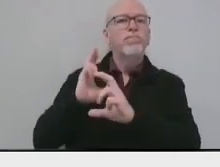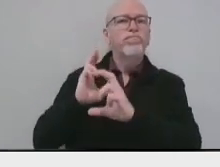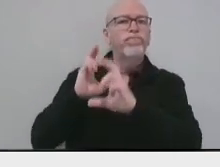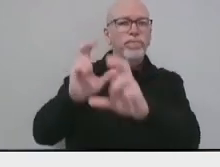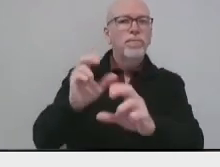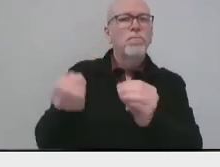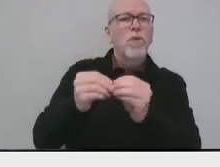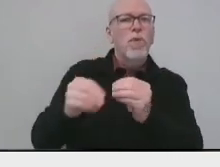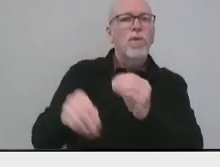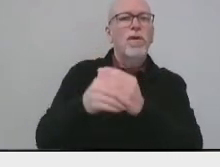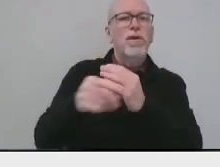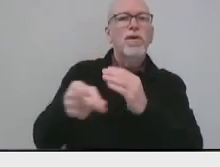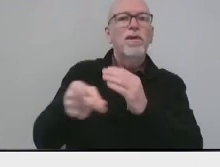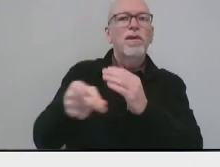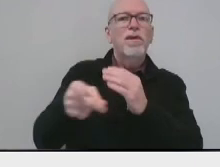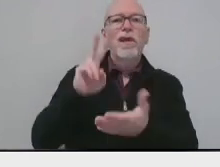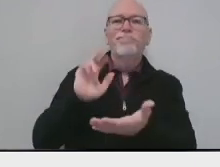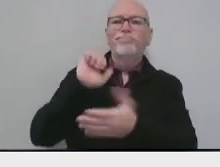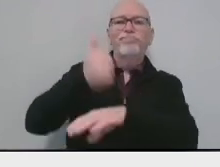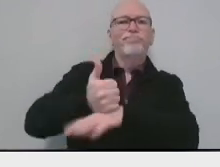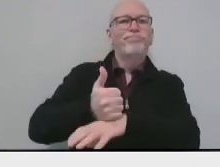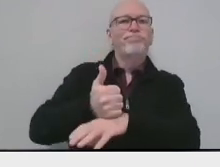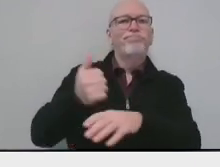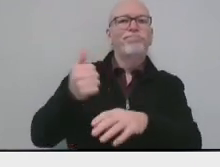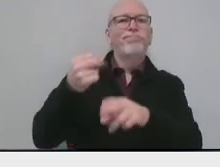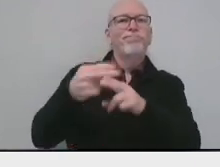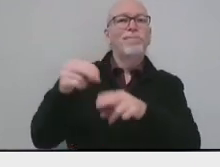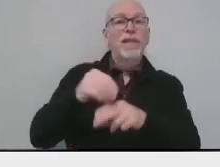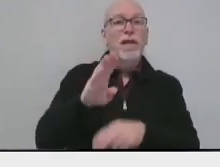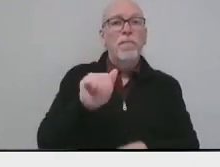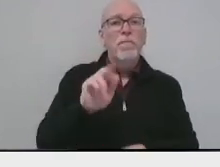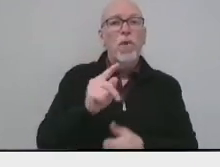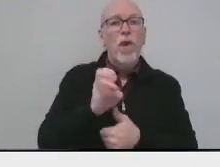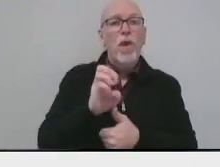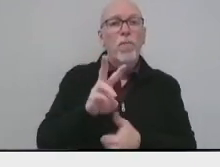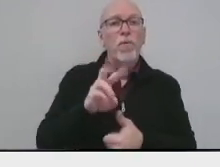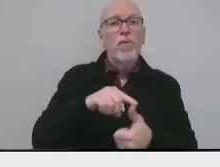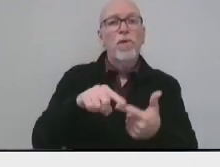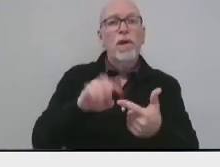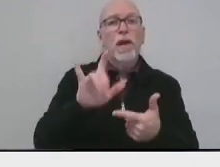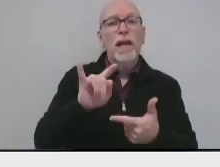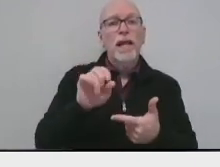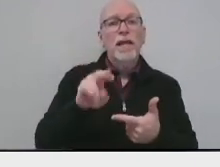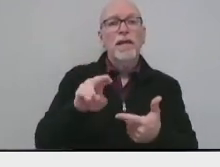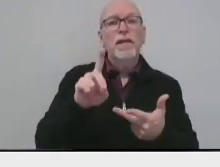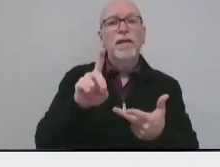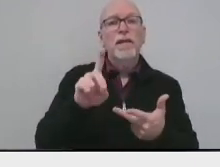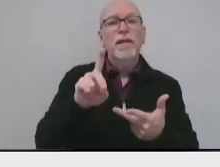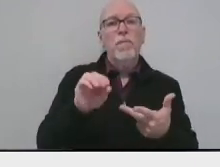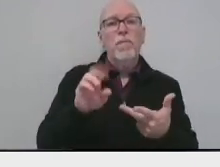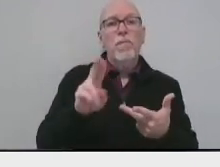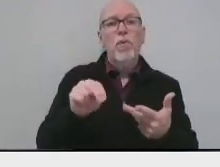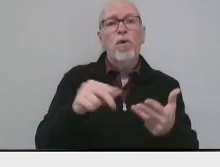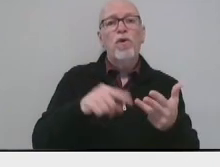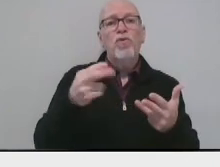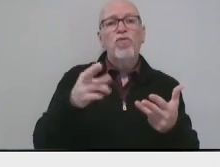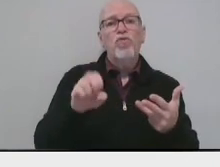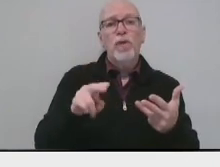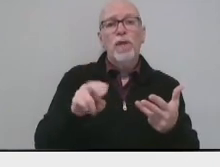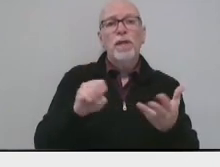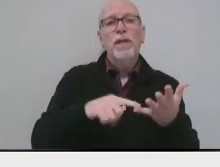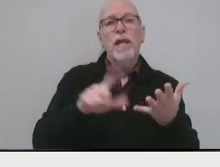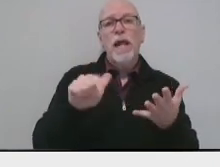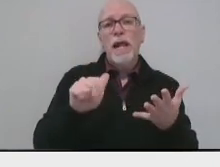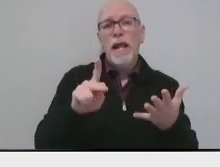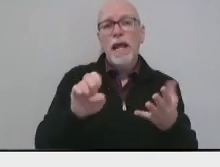sites in Bartholomew, Clinton, Dearborn, Greene, Lake,